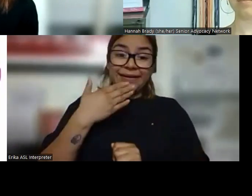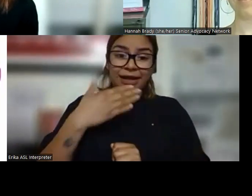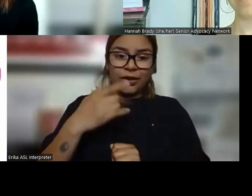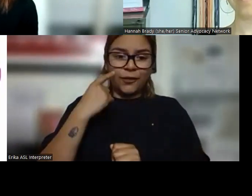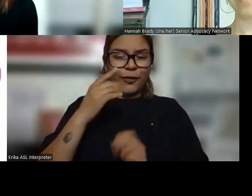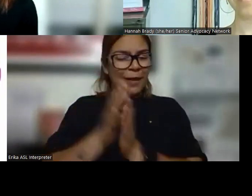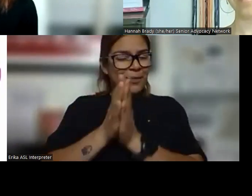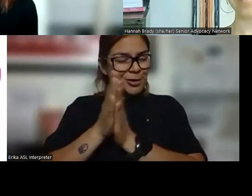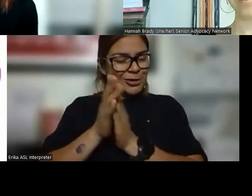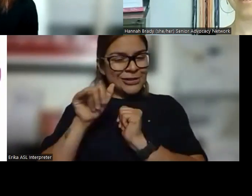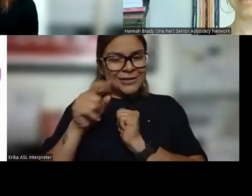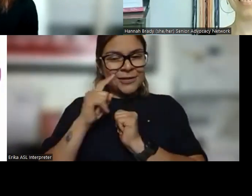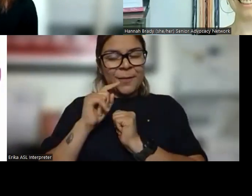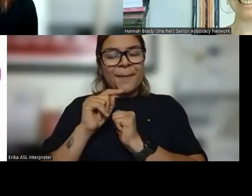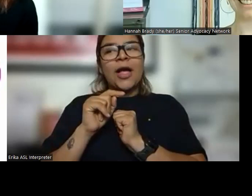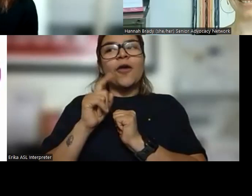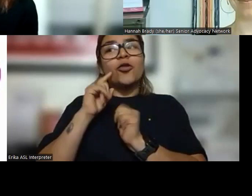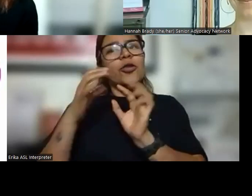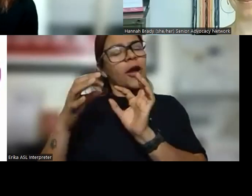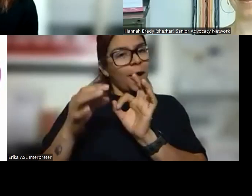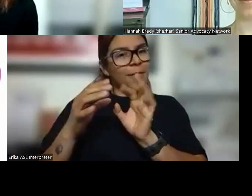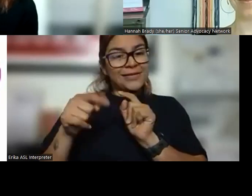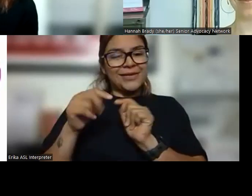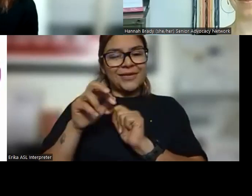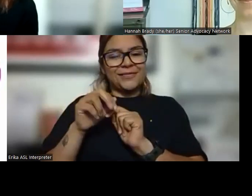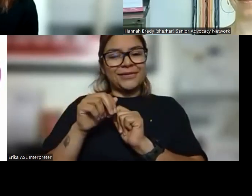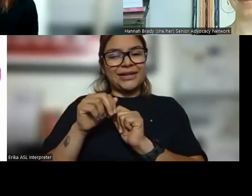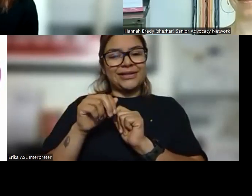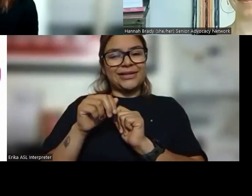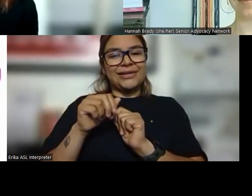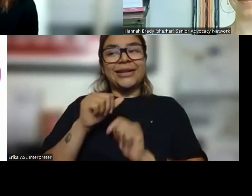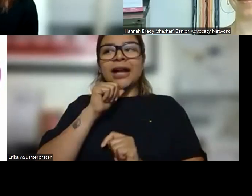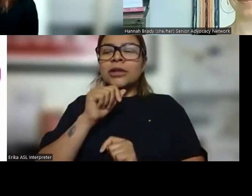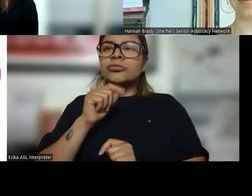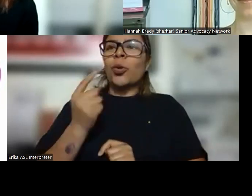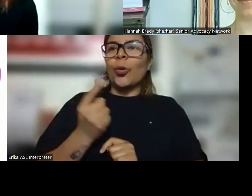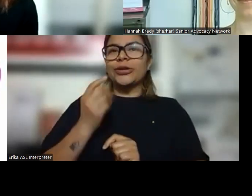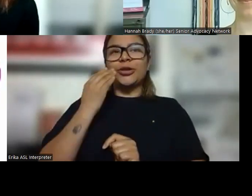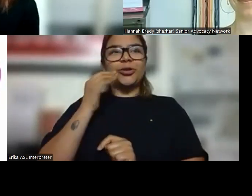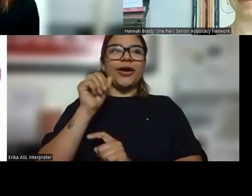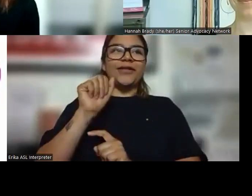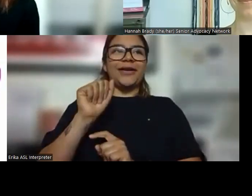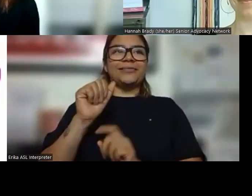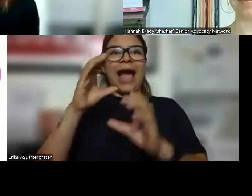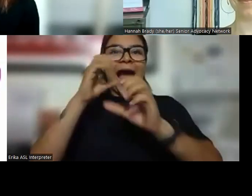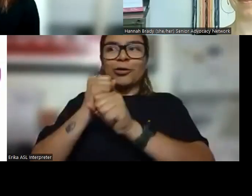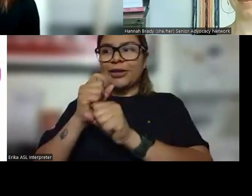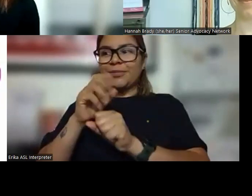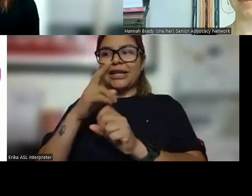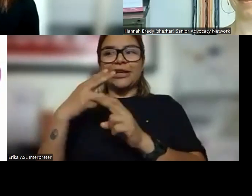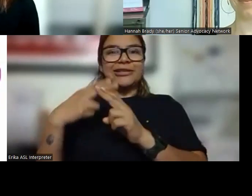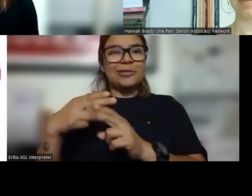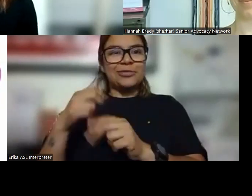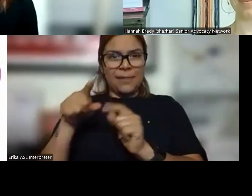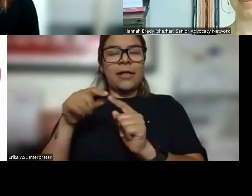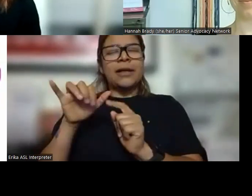passionate comments that not only on the acronyms and abbreviations, but talking